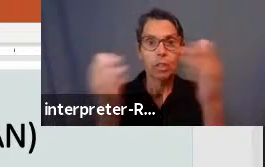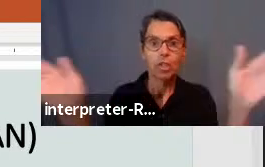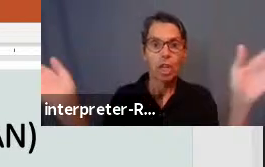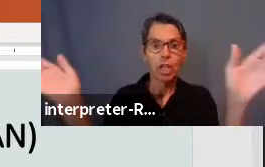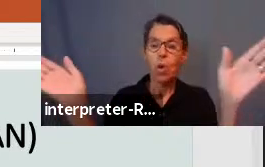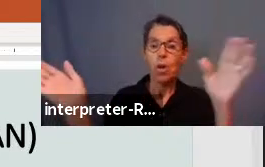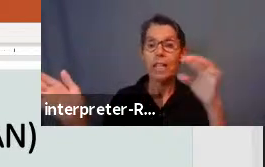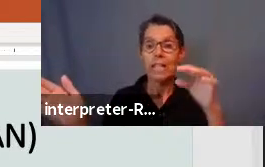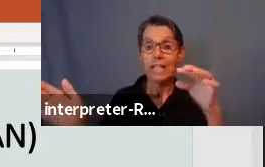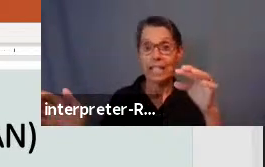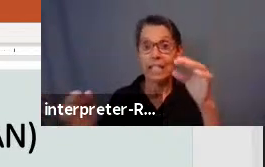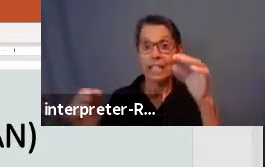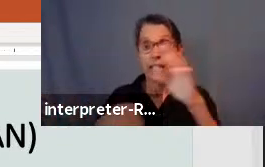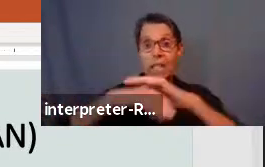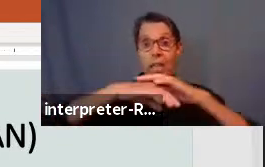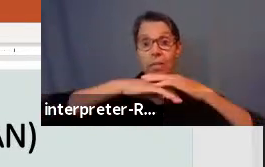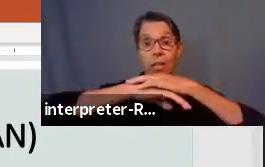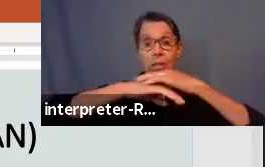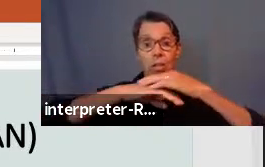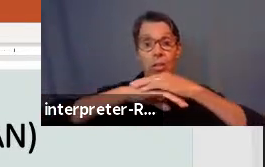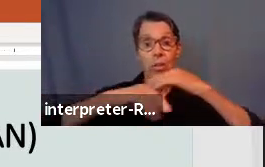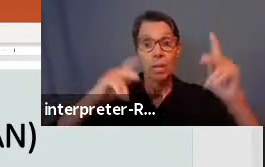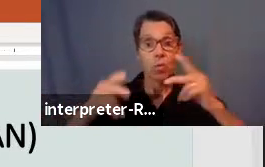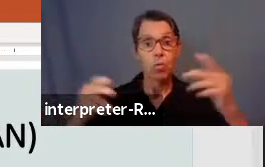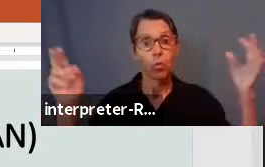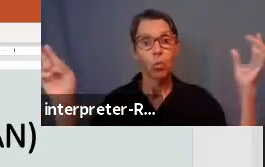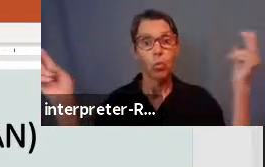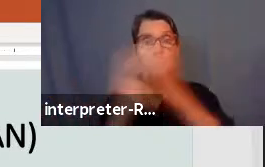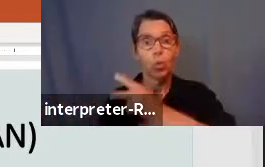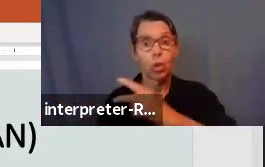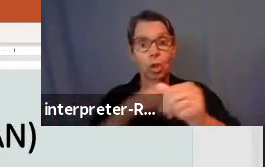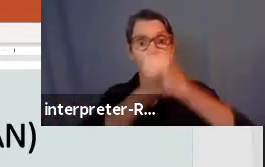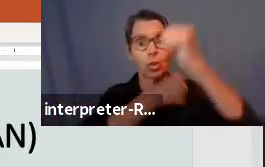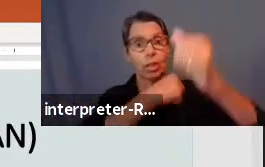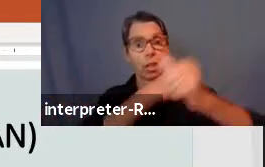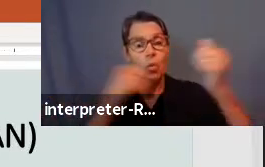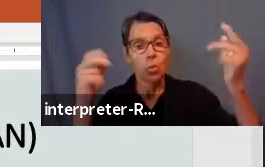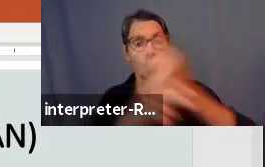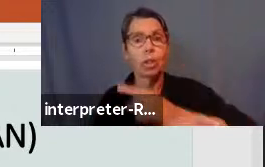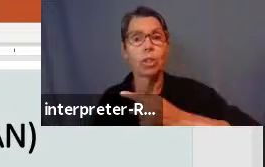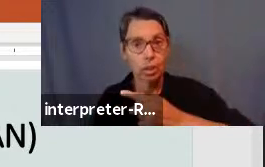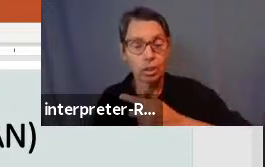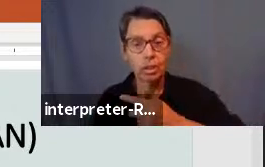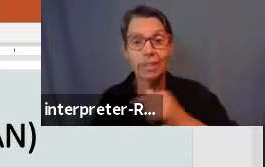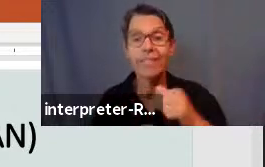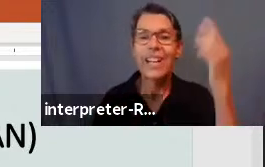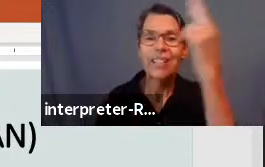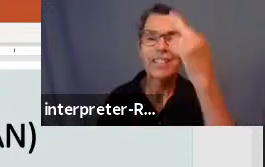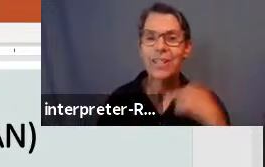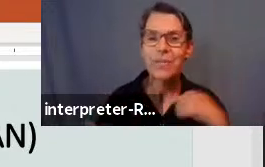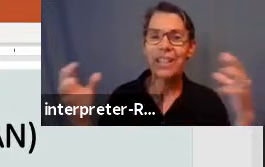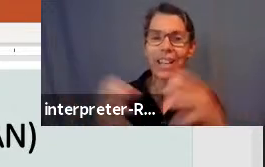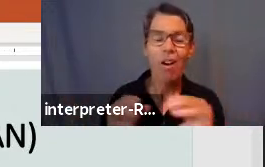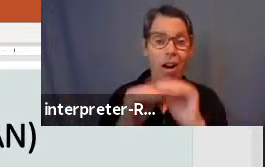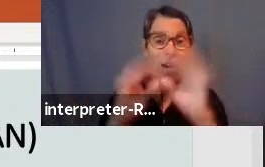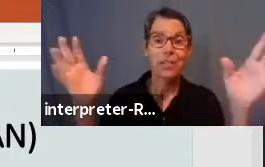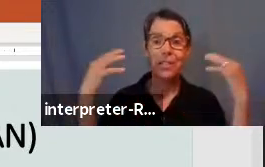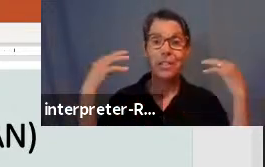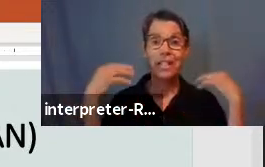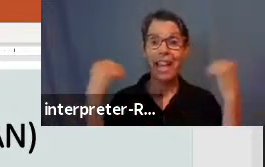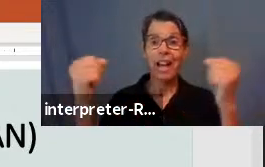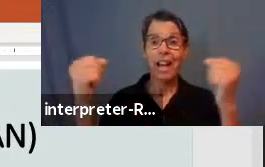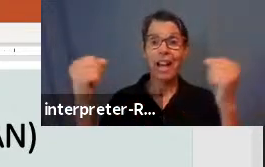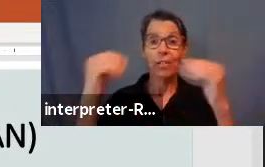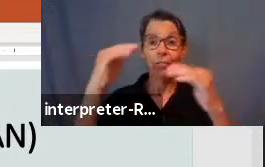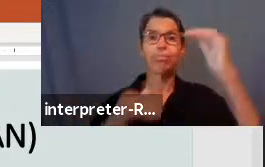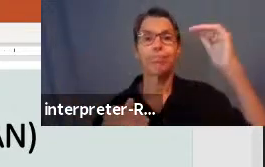of why we're all in this group, that we're here. There's definitely some health inequities that have been, put